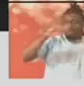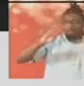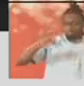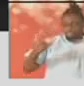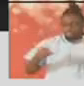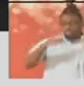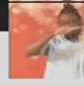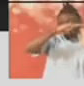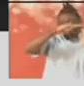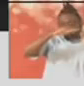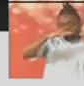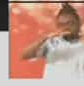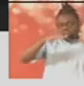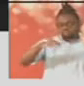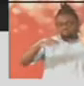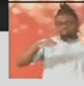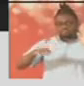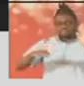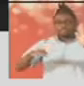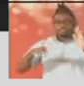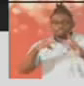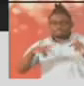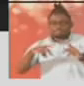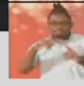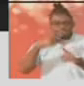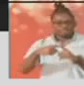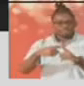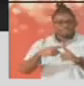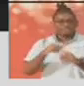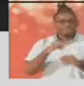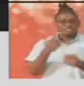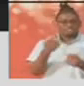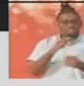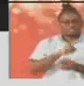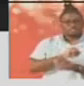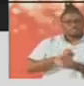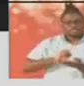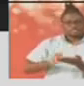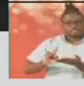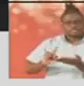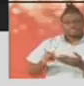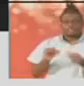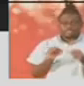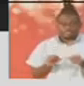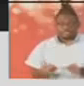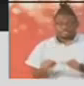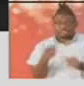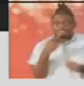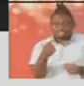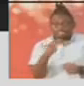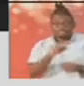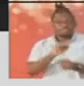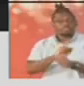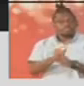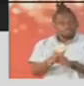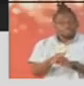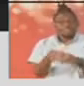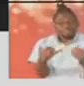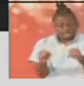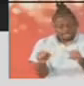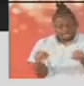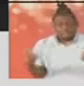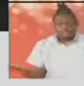cases a day. We do want to continue to emphasize that the virus is still in circulation in the population, as we can see with